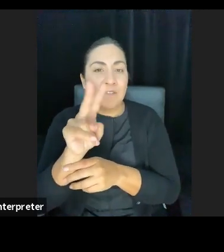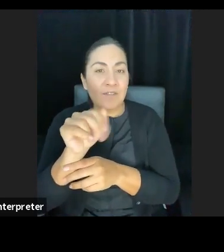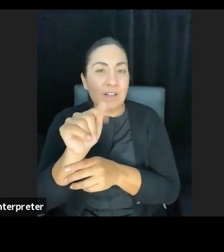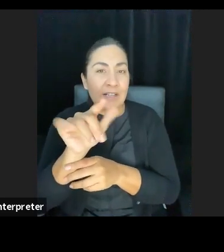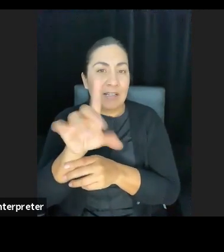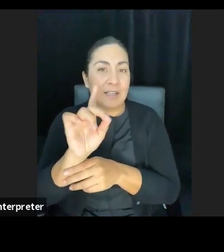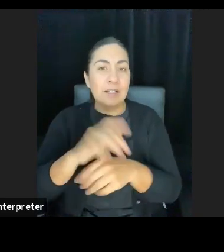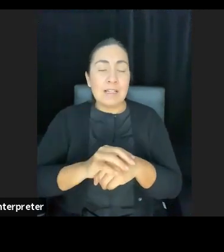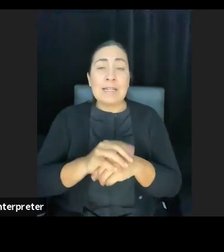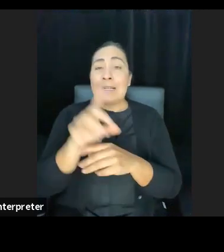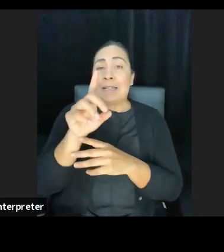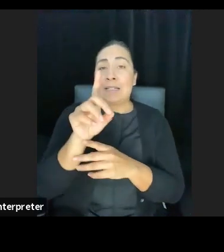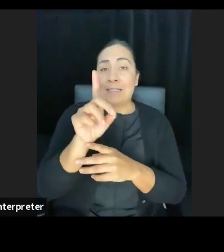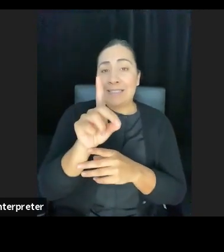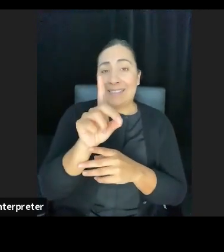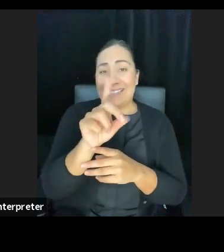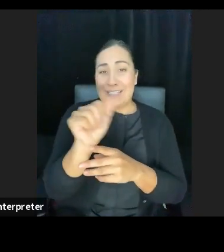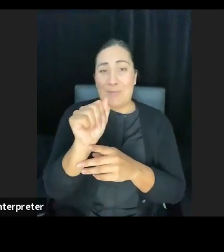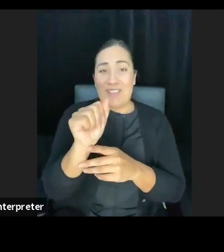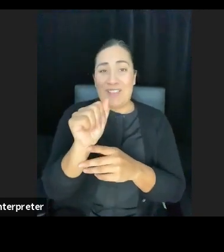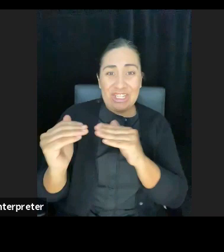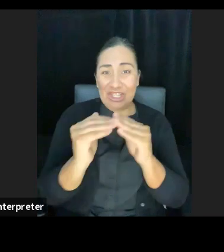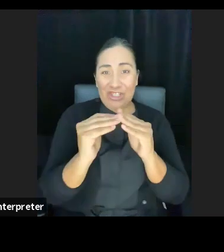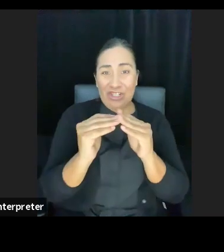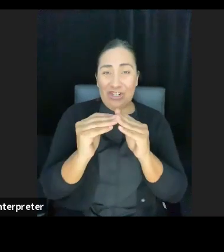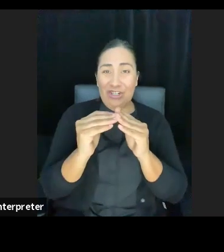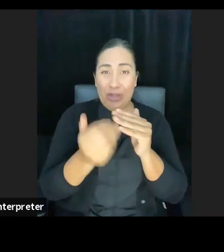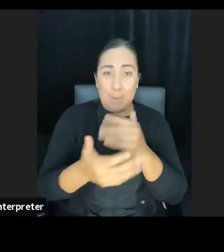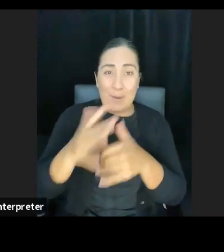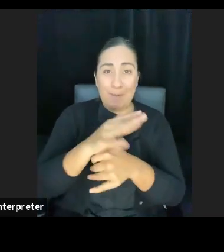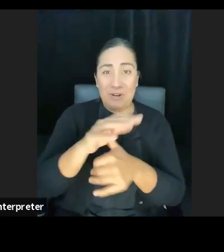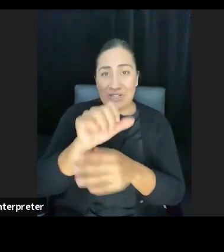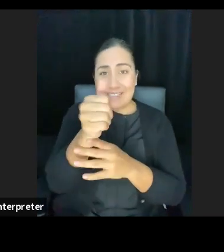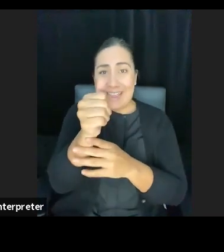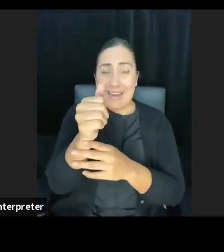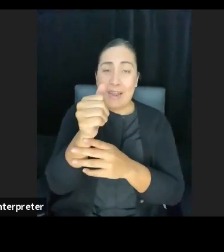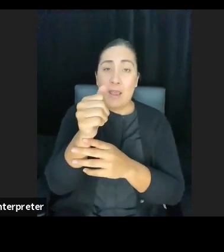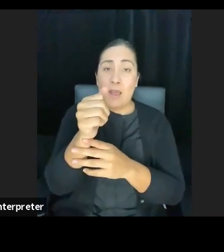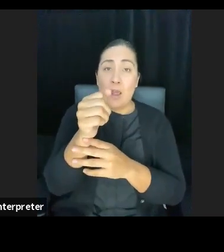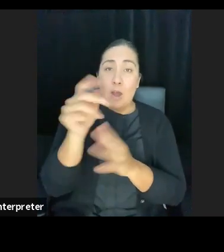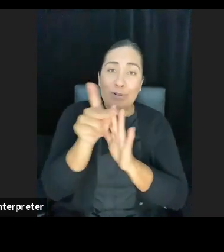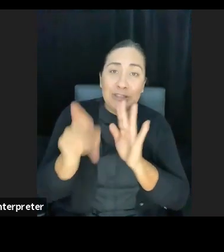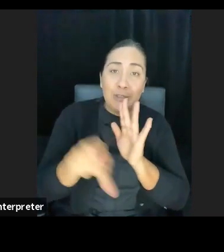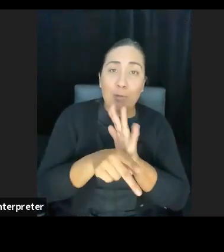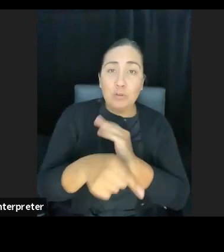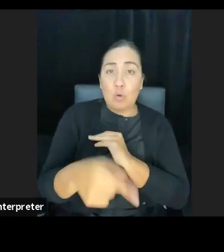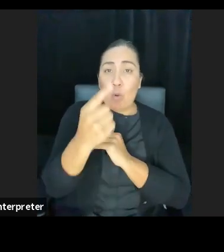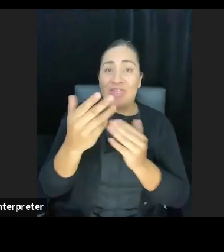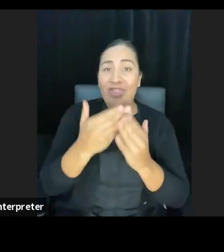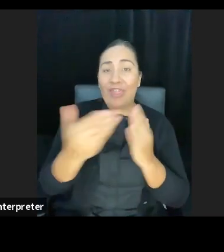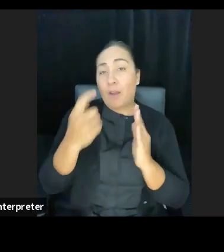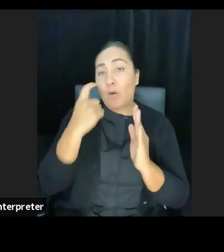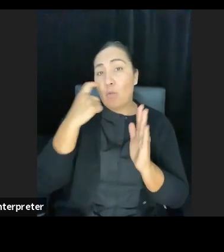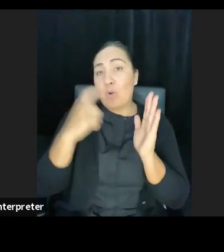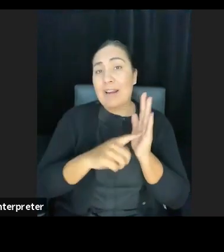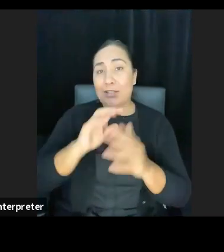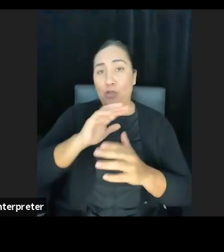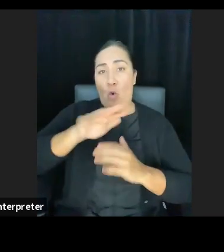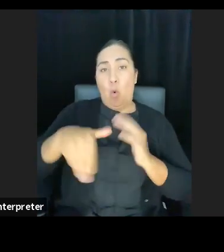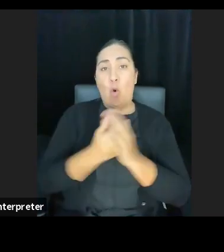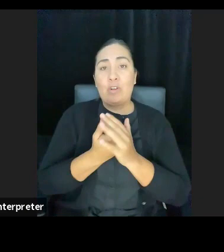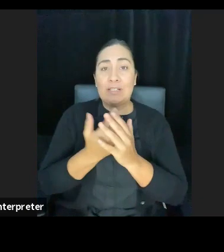disability justice primer. And in the 10 principles of disability justice, one of them is recognizing wholeness, valuing